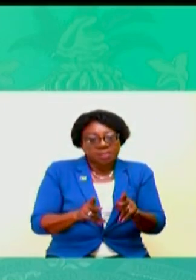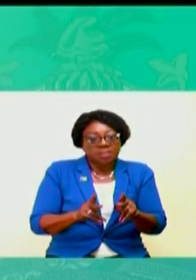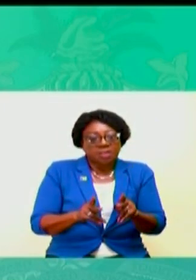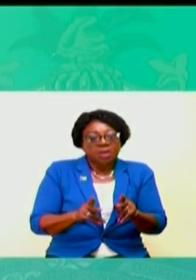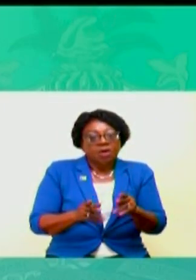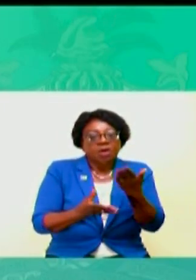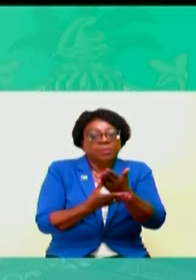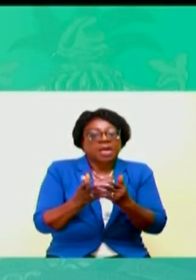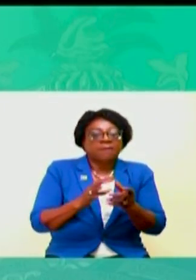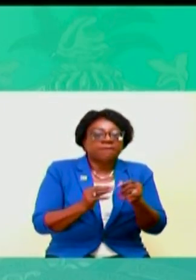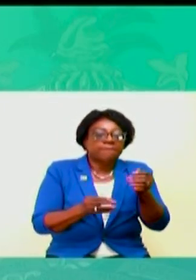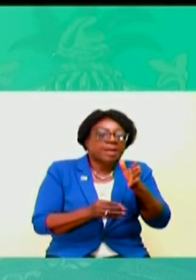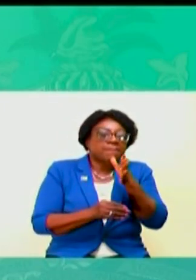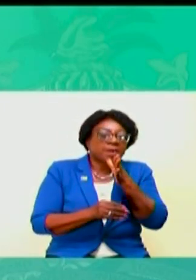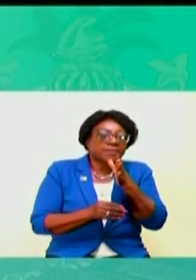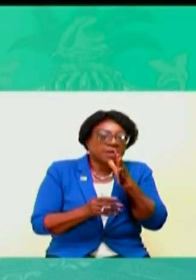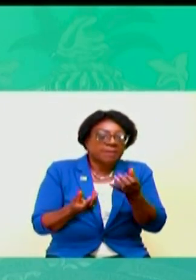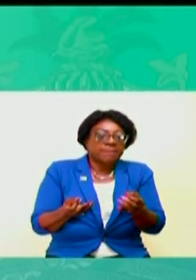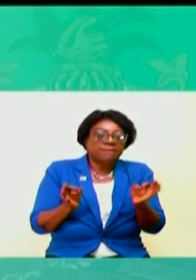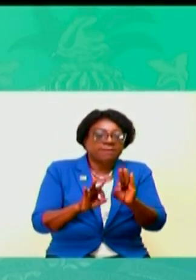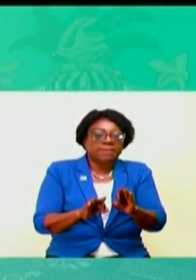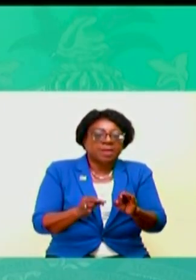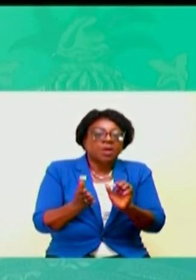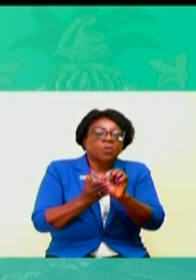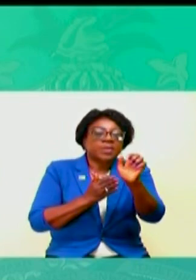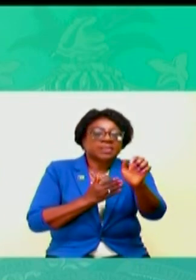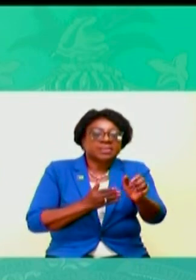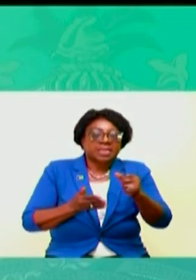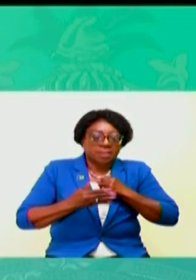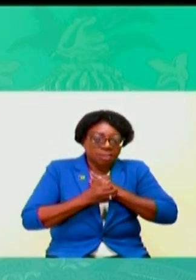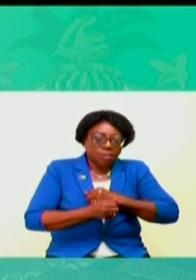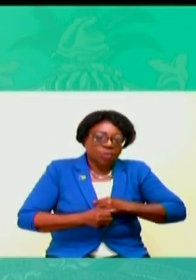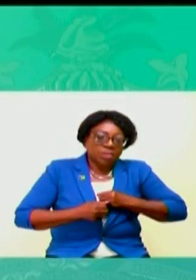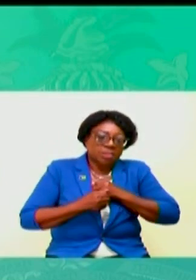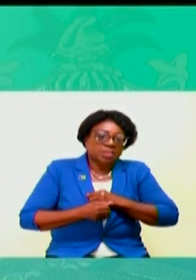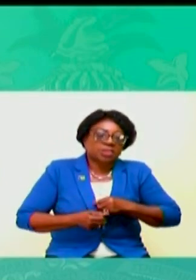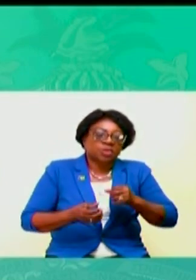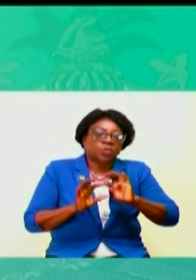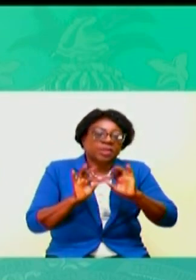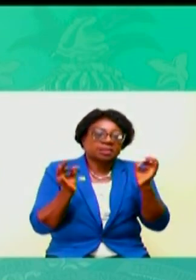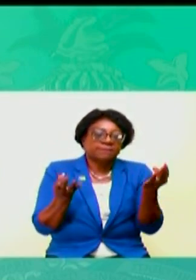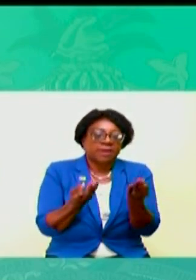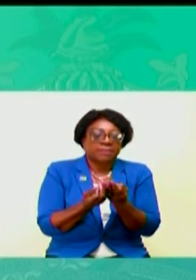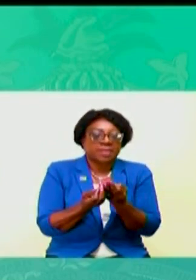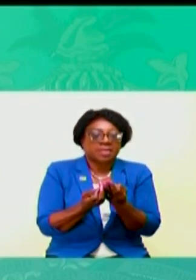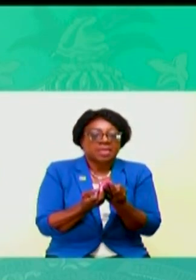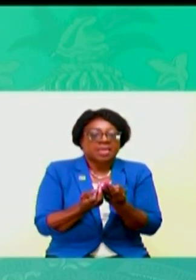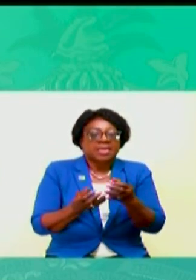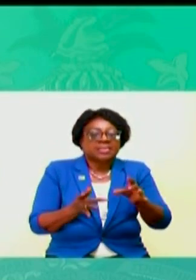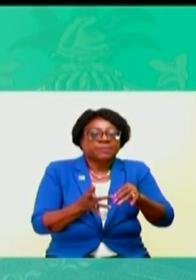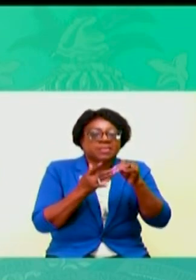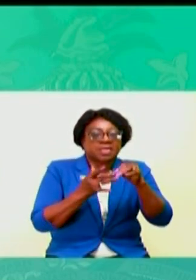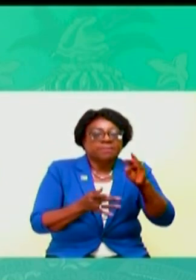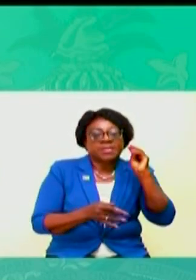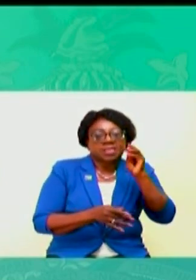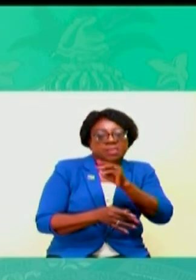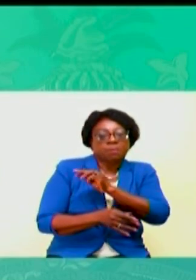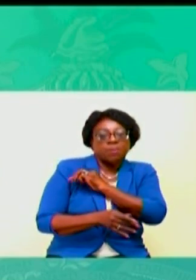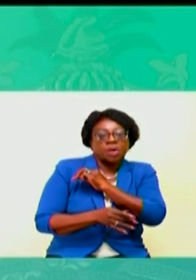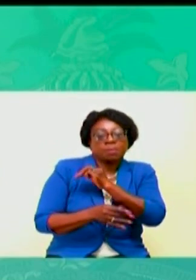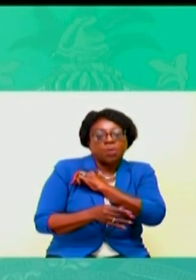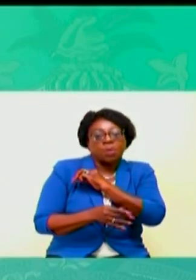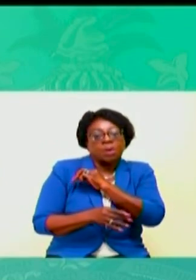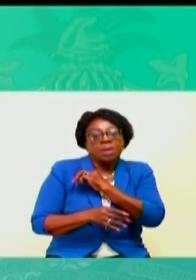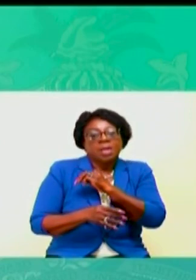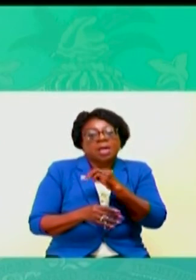of my mother and my family, we extend condolences to Chris's family, especially Ms. Mortimer. And I say to you, Ms. Mortimer,